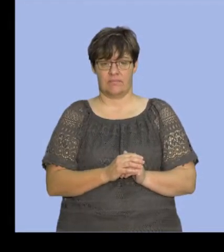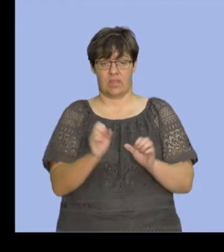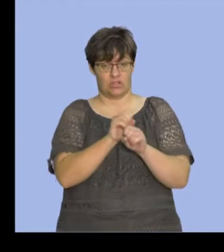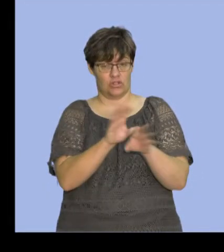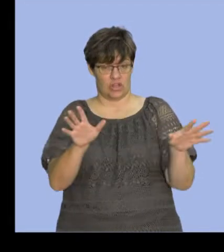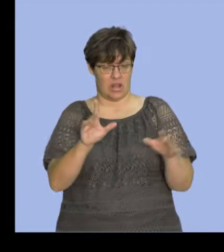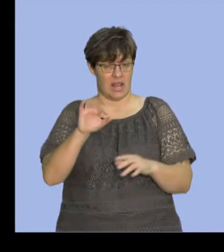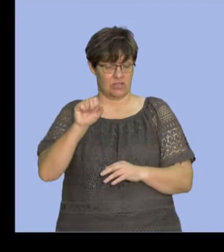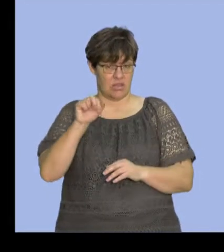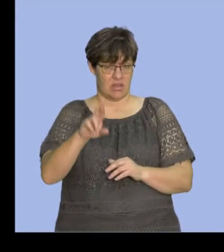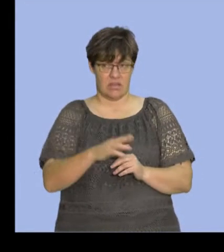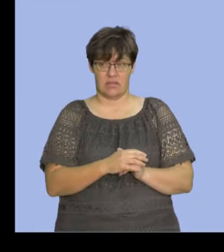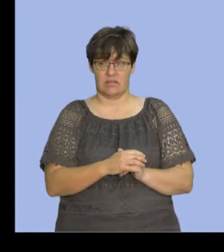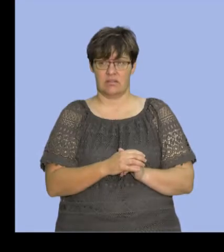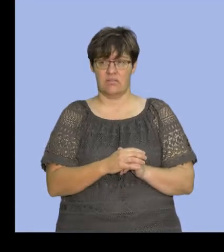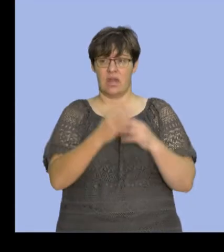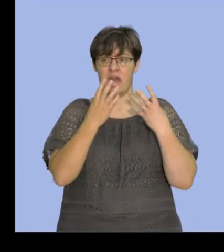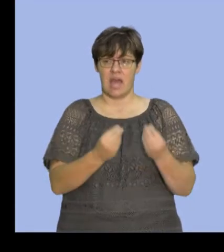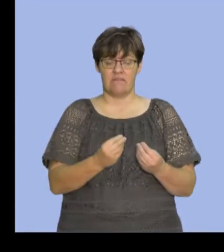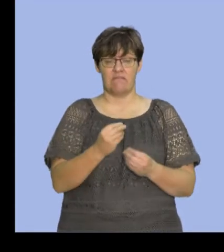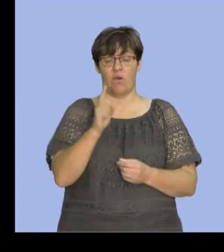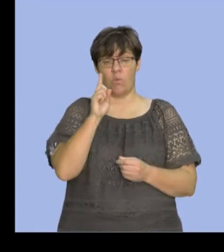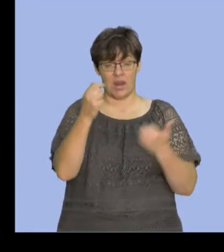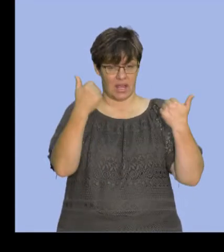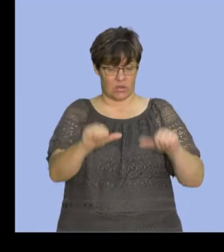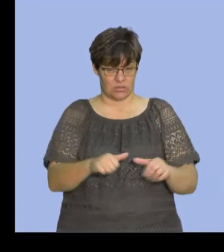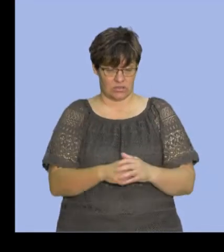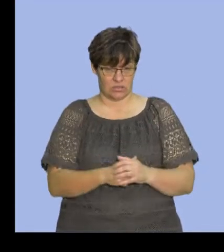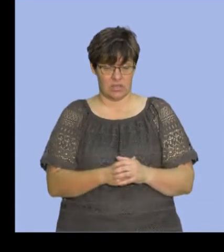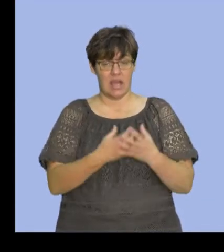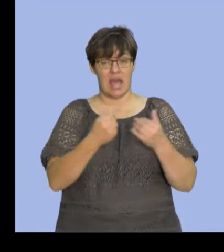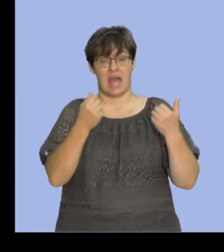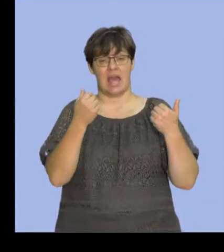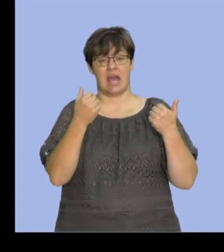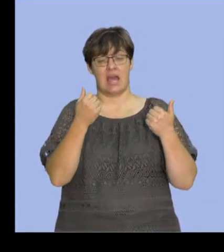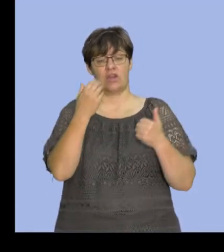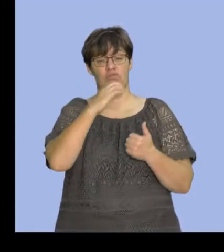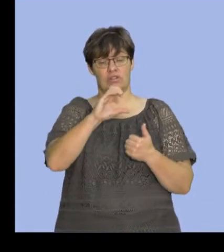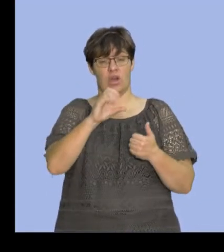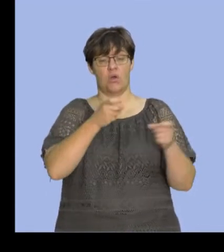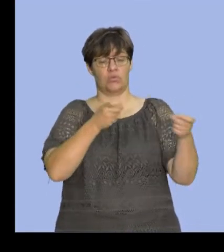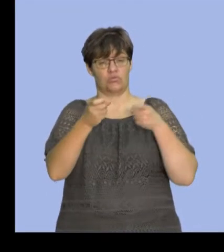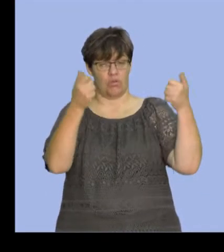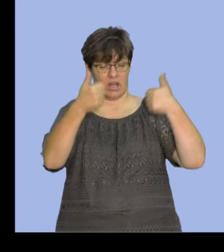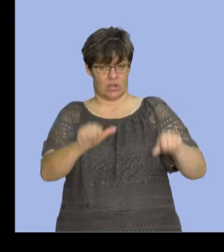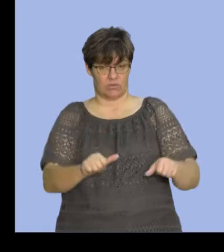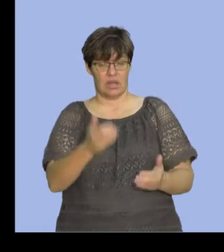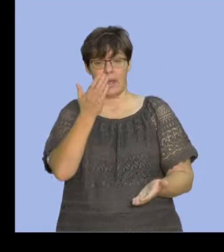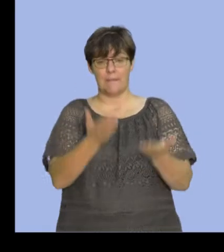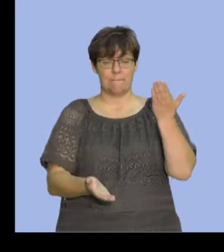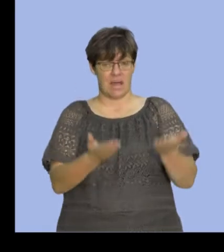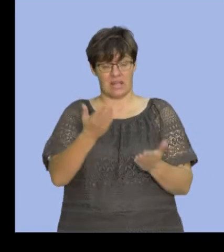General ledger, we said, you'll have one account, namely the creditors control account. It's in your balance sheet